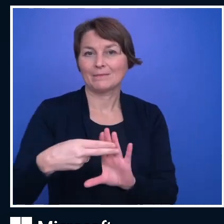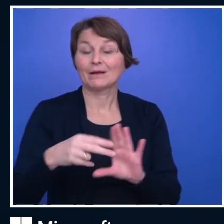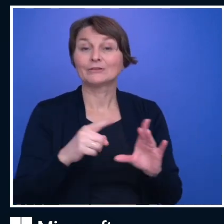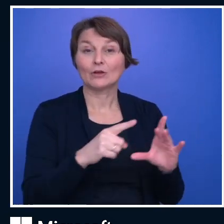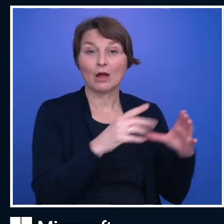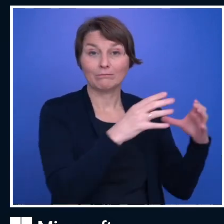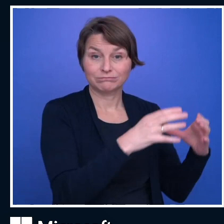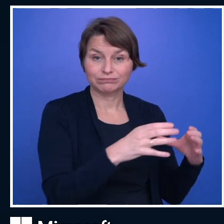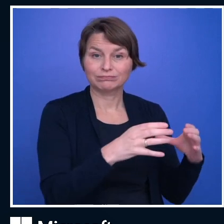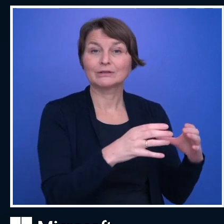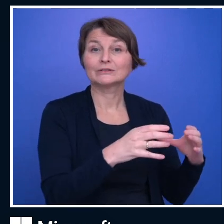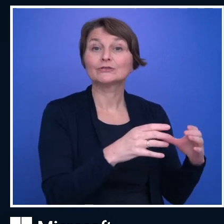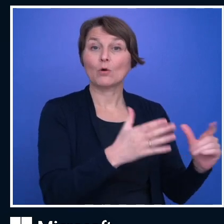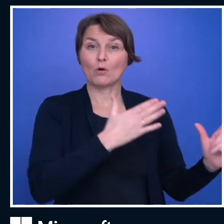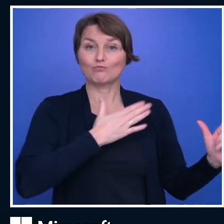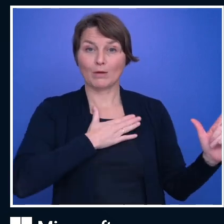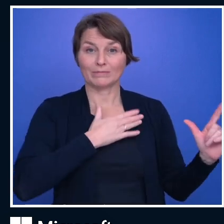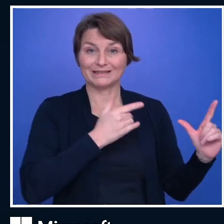a specific input is